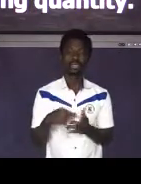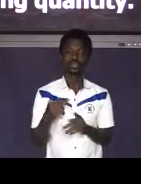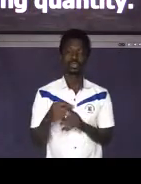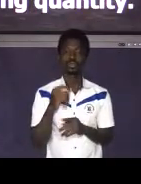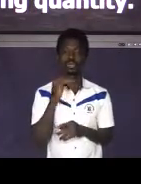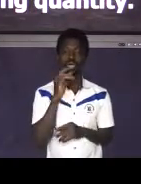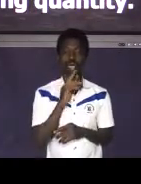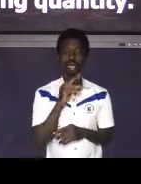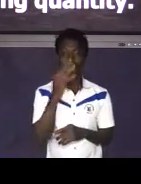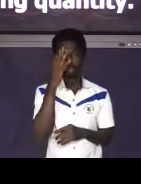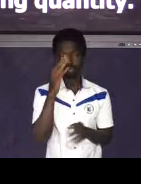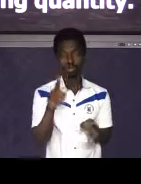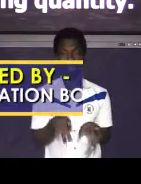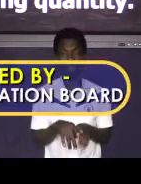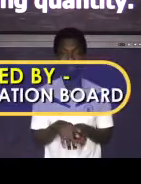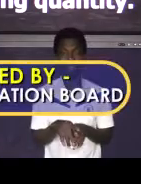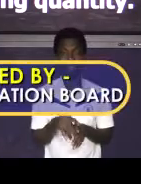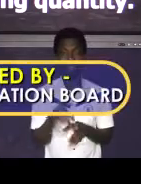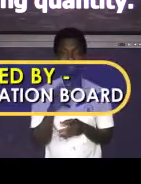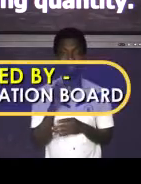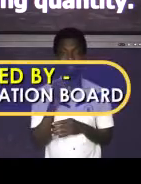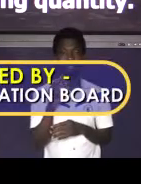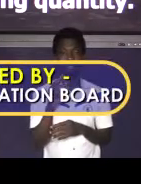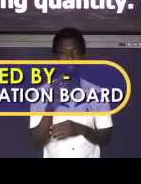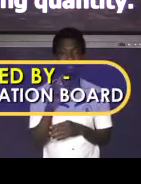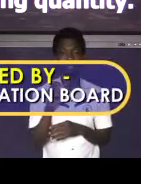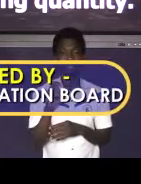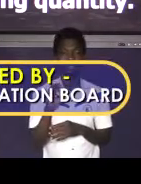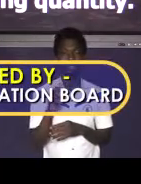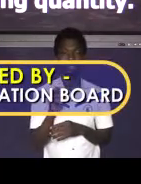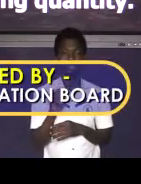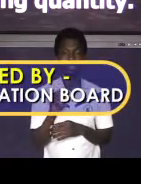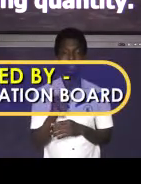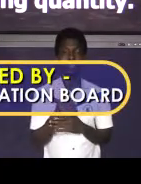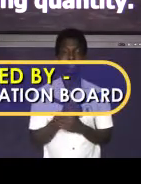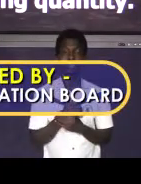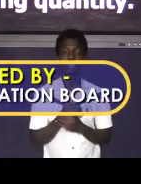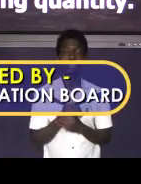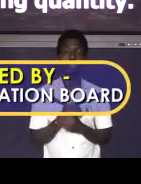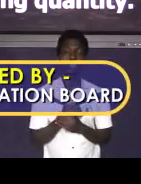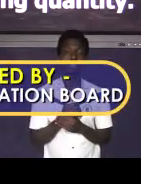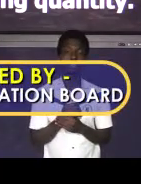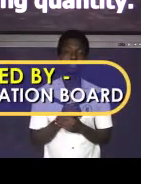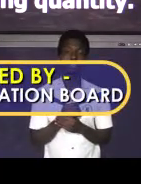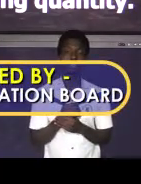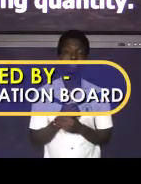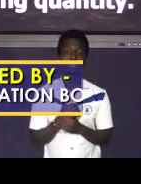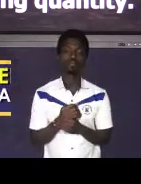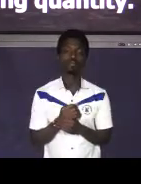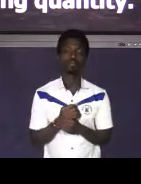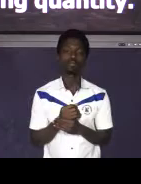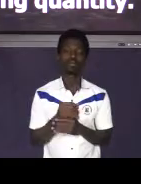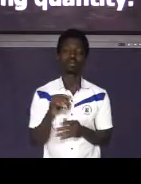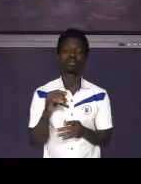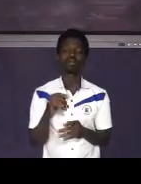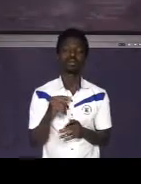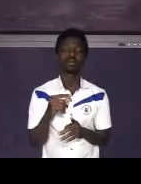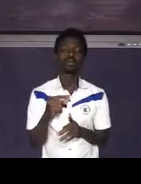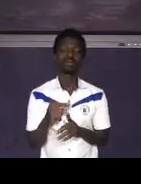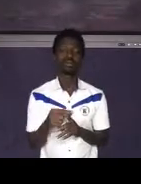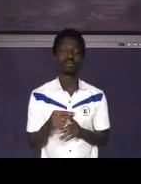are known as determiners or quantifiers. By that I mean words